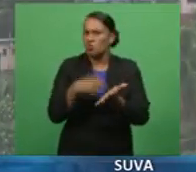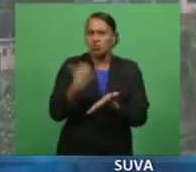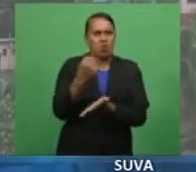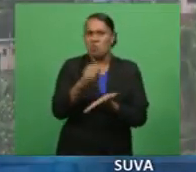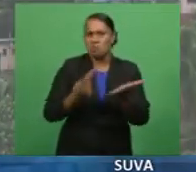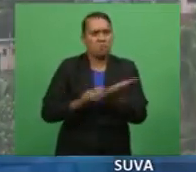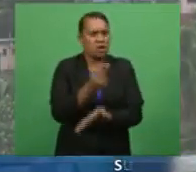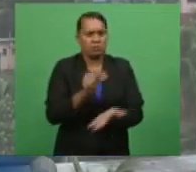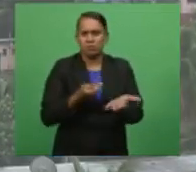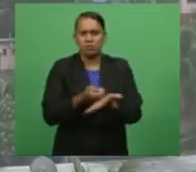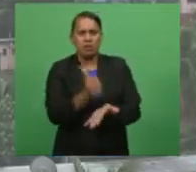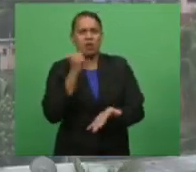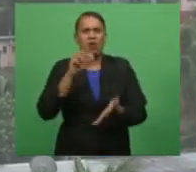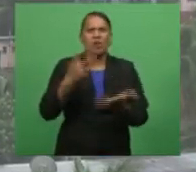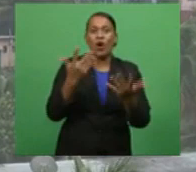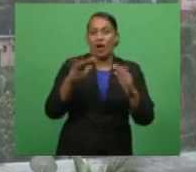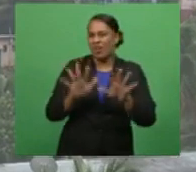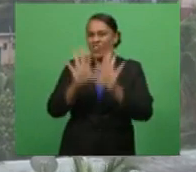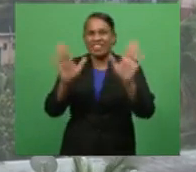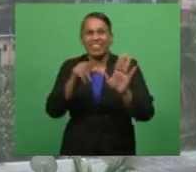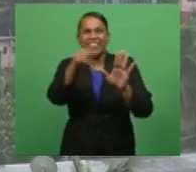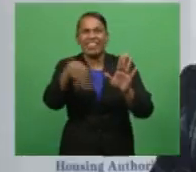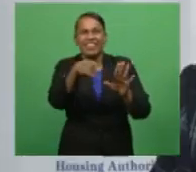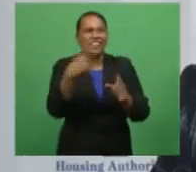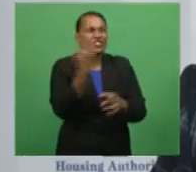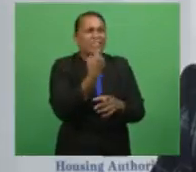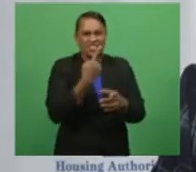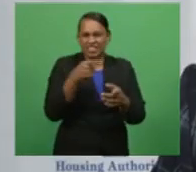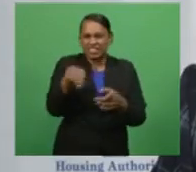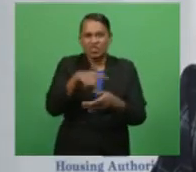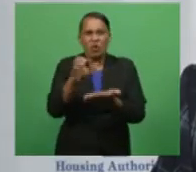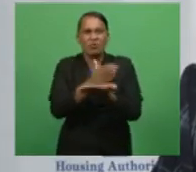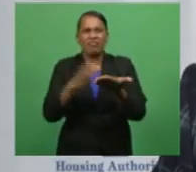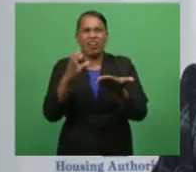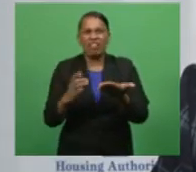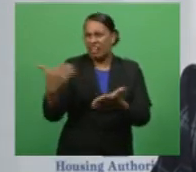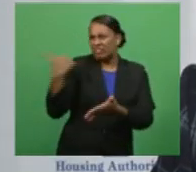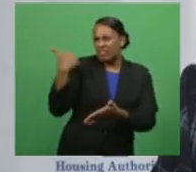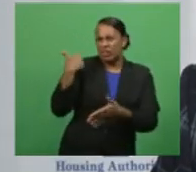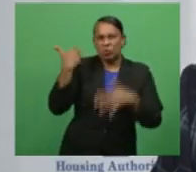its customers affected by the COVID-19 crisis. We've got close to